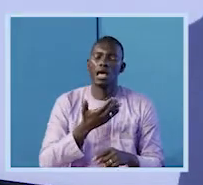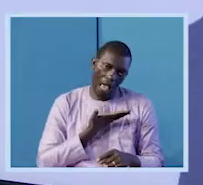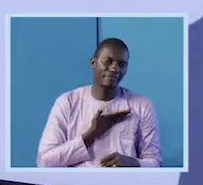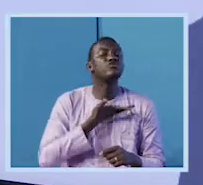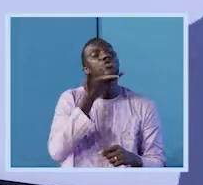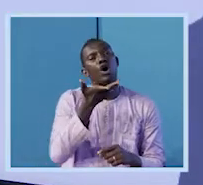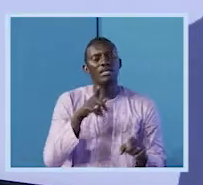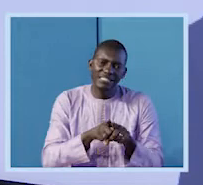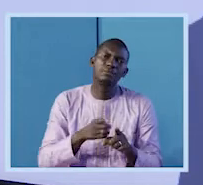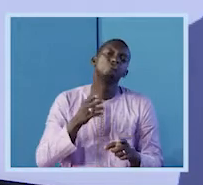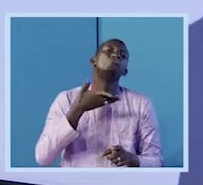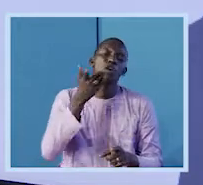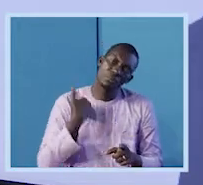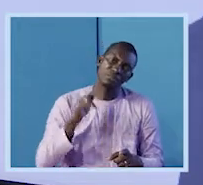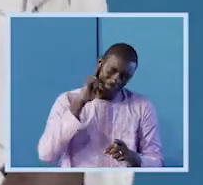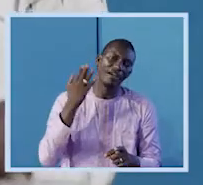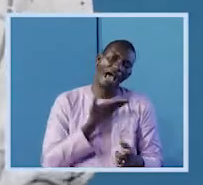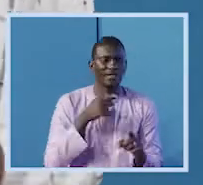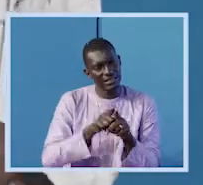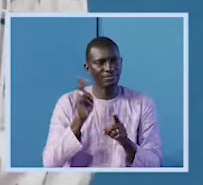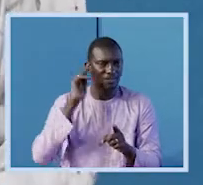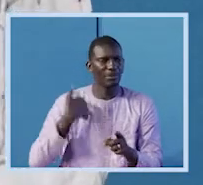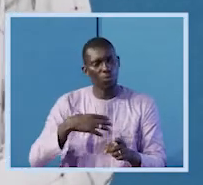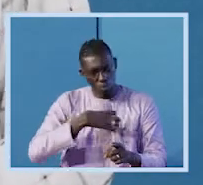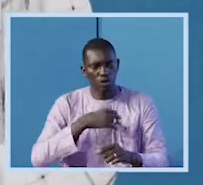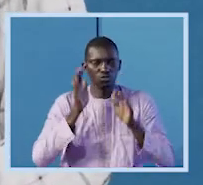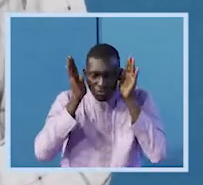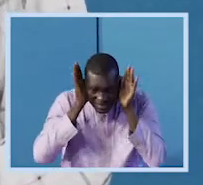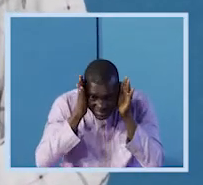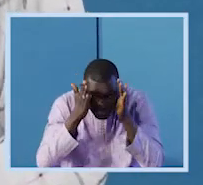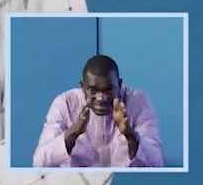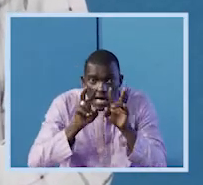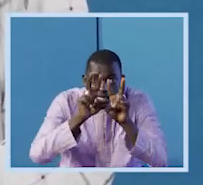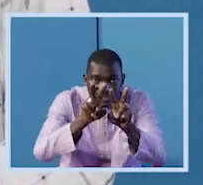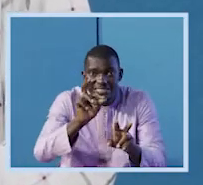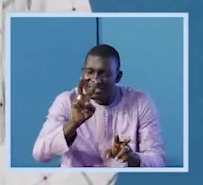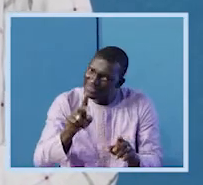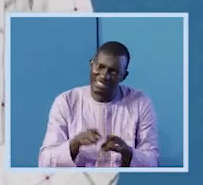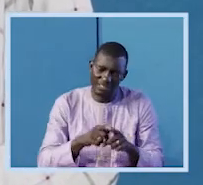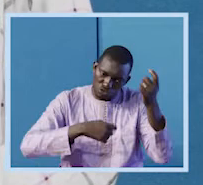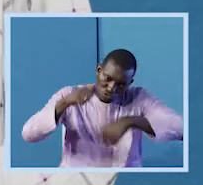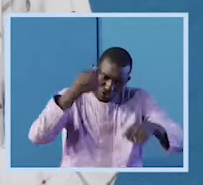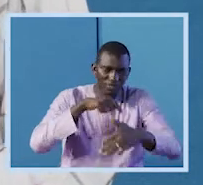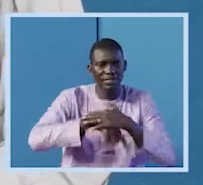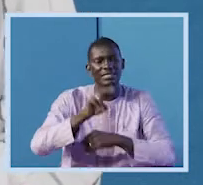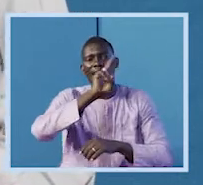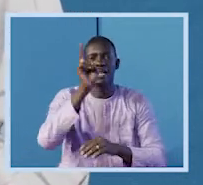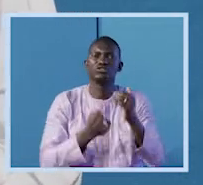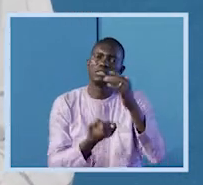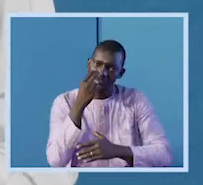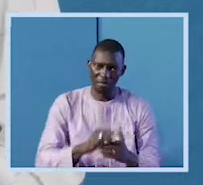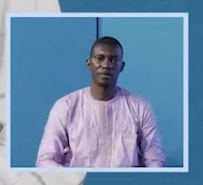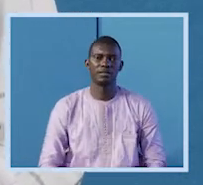who are deaf and need to listen to the things that we are discussing here in order to contribute to the national